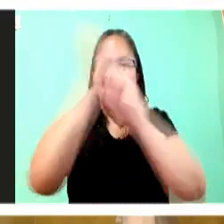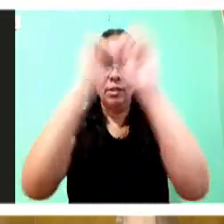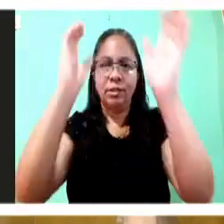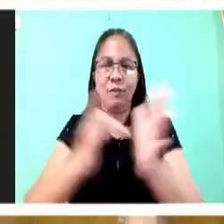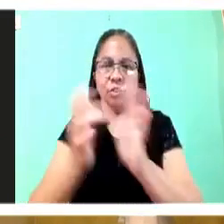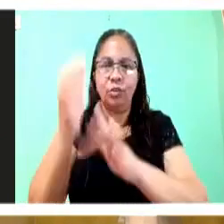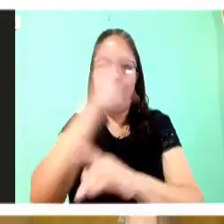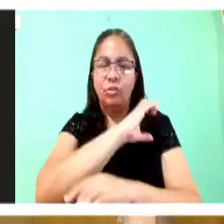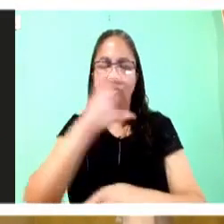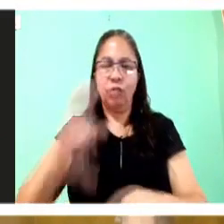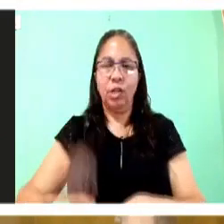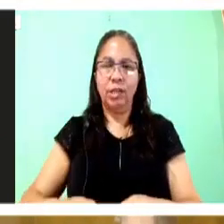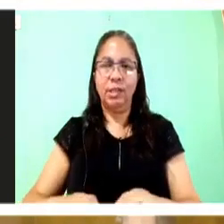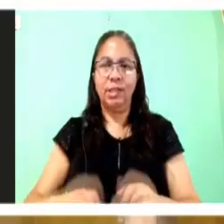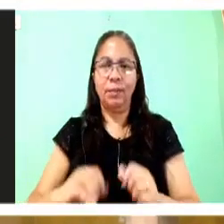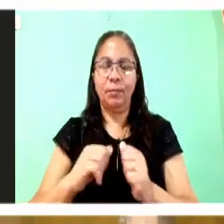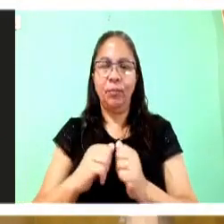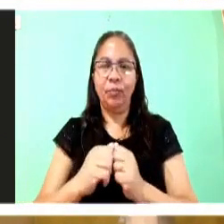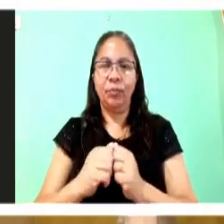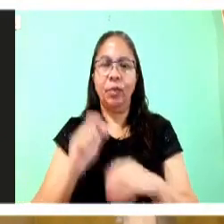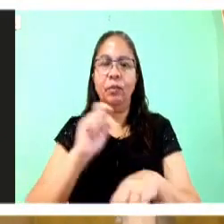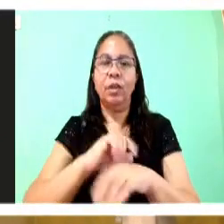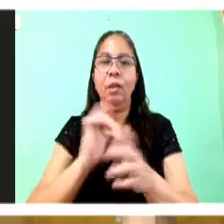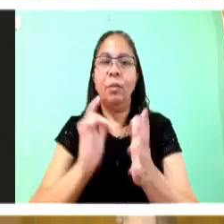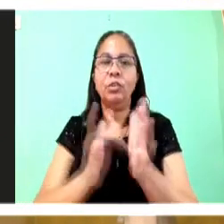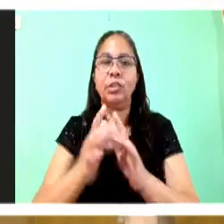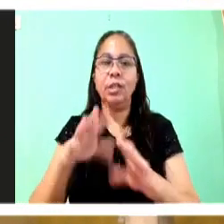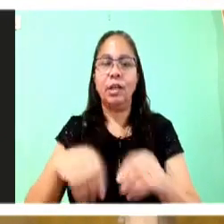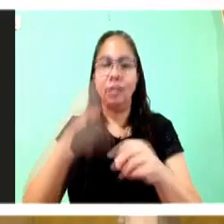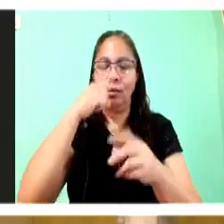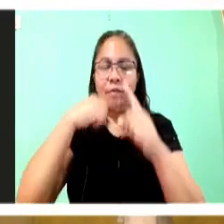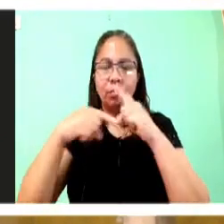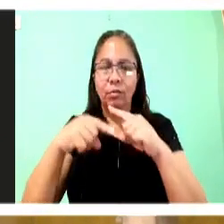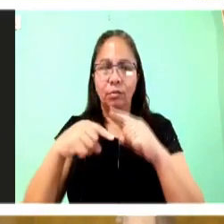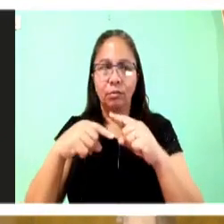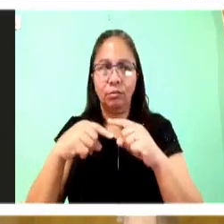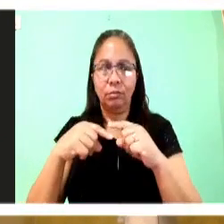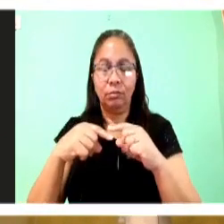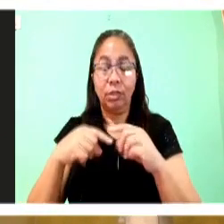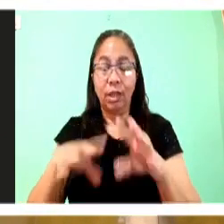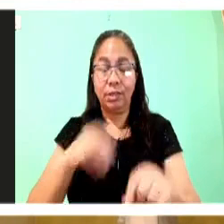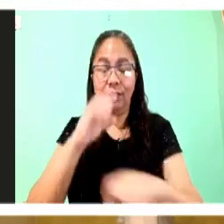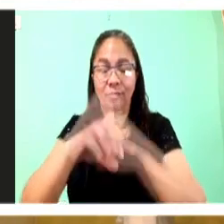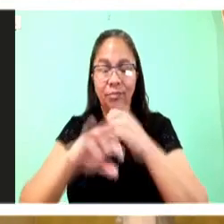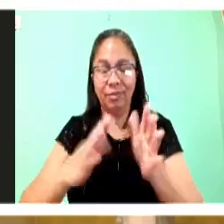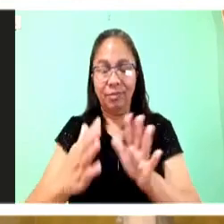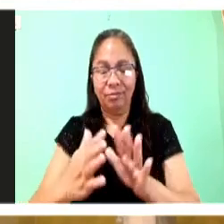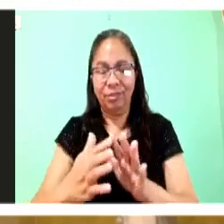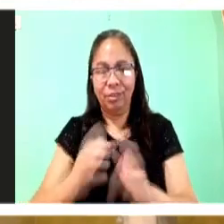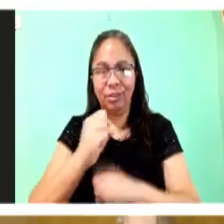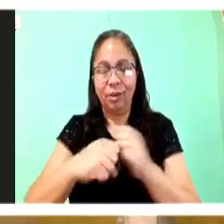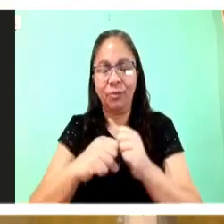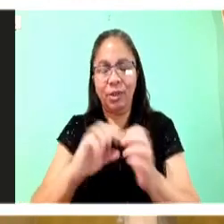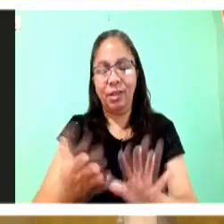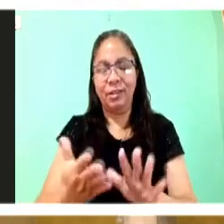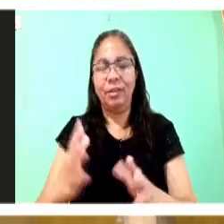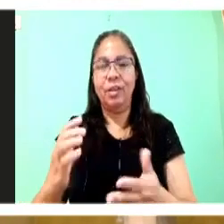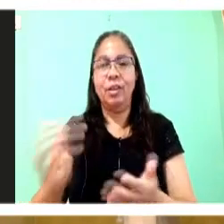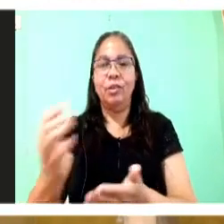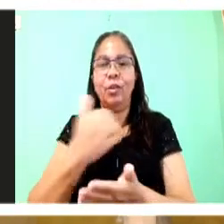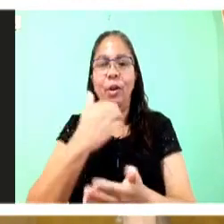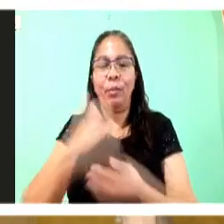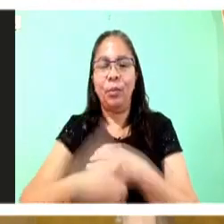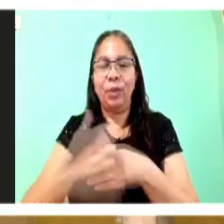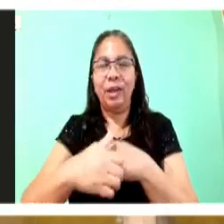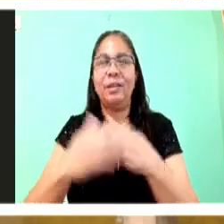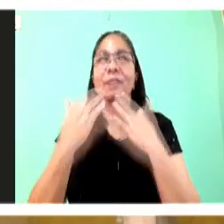Christ. At the time that he was betrayed and entered willingly into his passion, he took bread, and giving